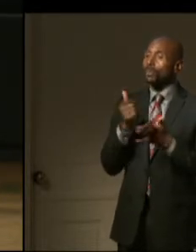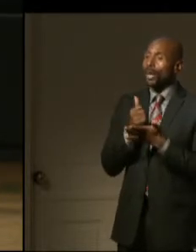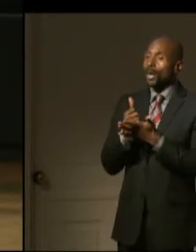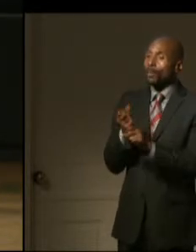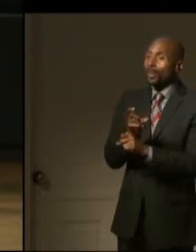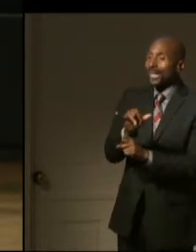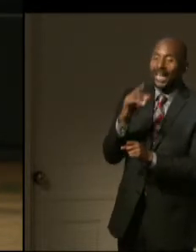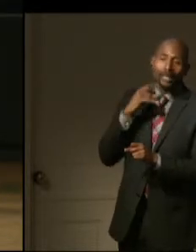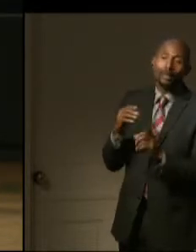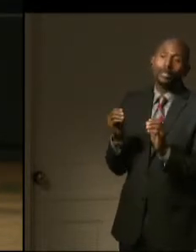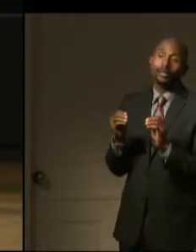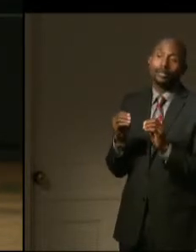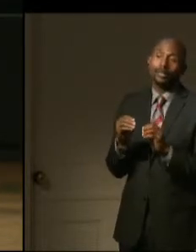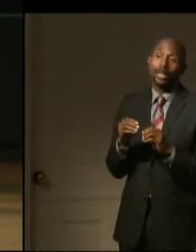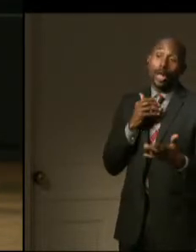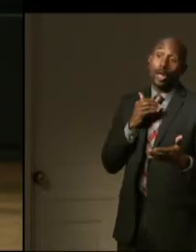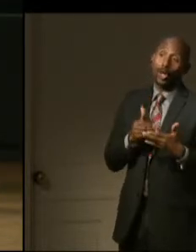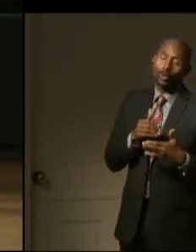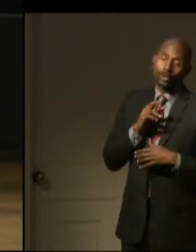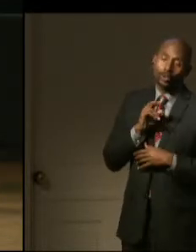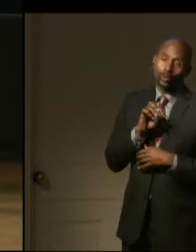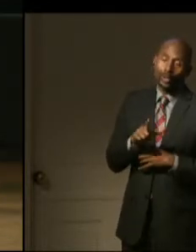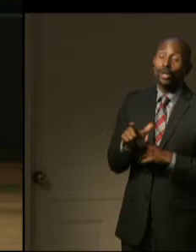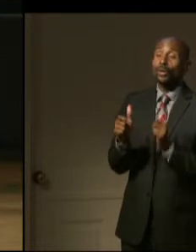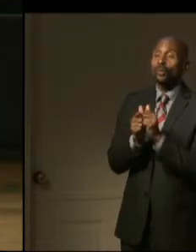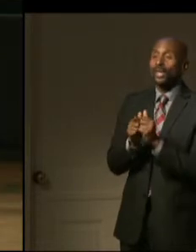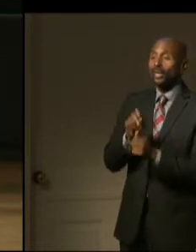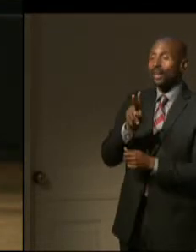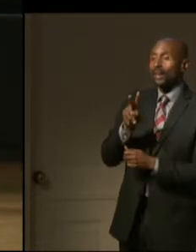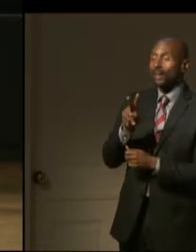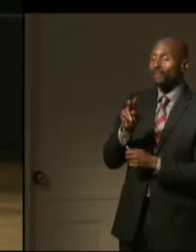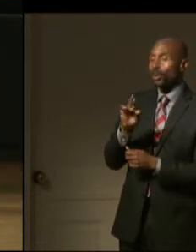possible with virtual mixed and augmented reality.